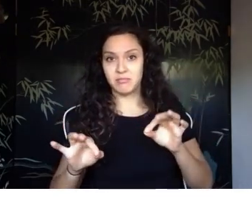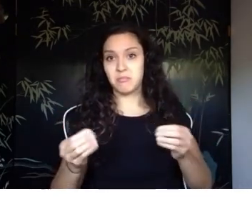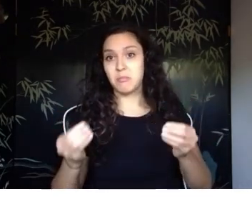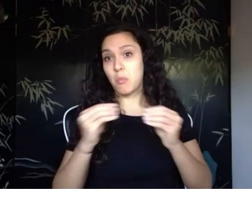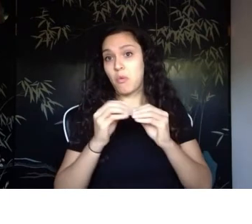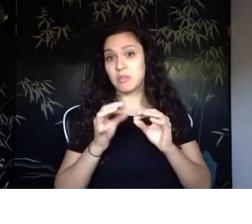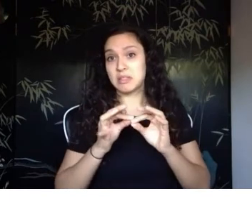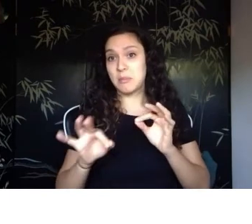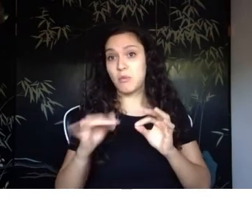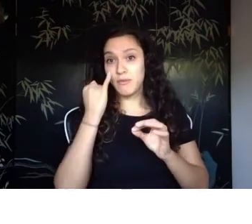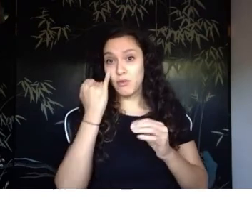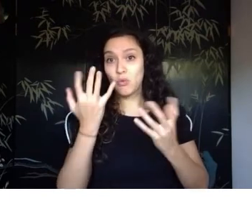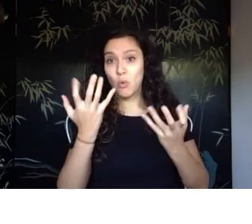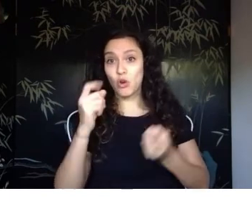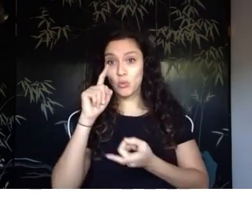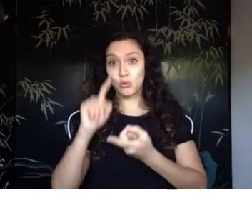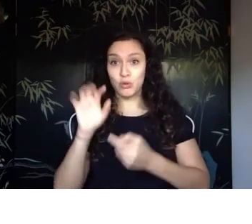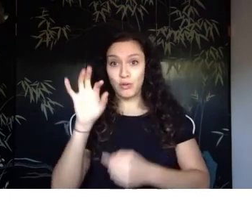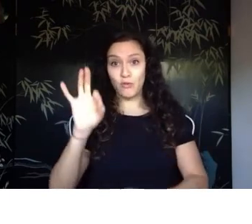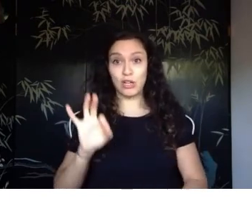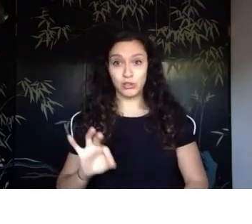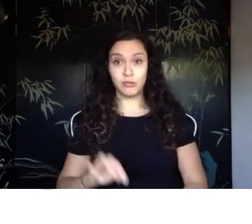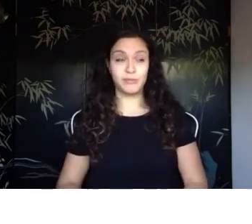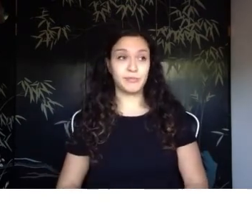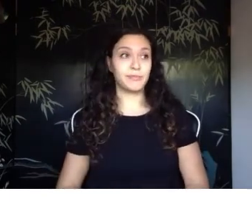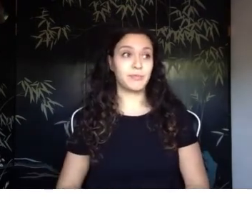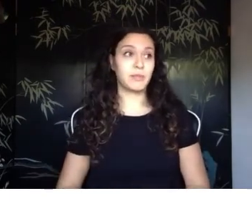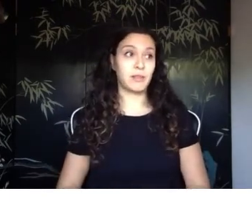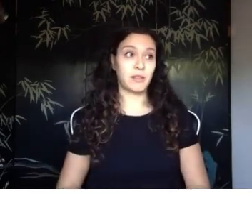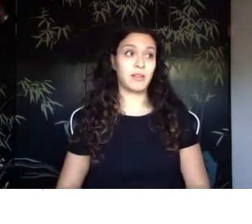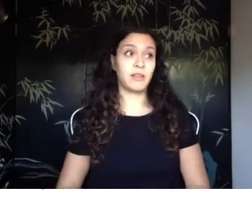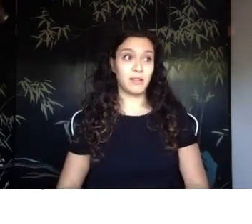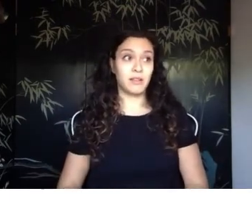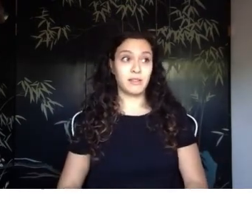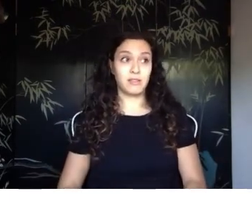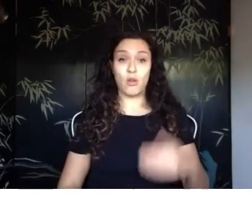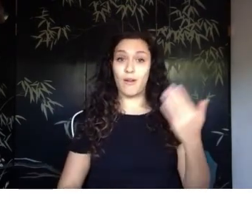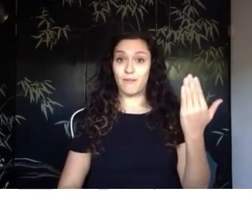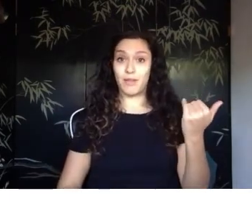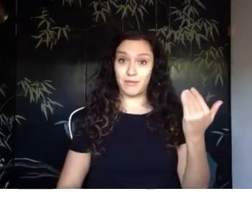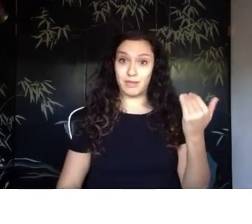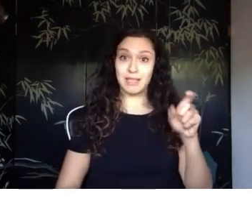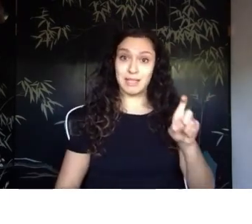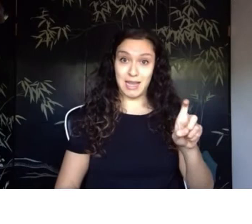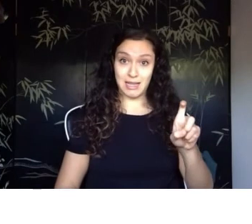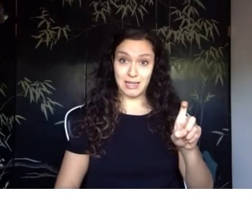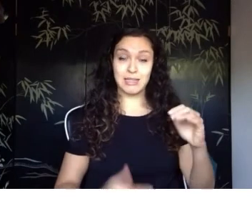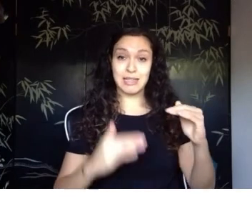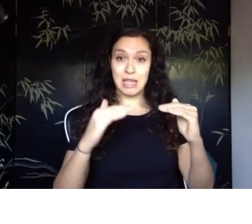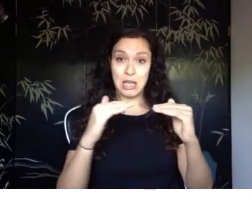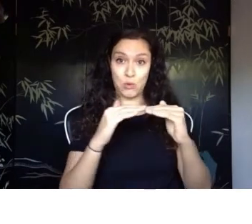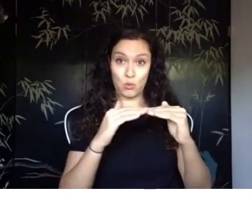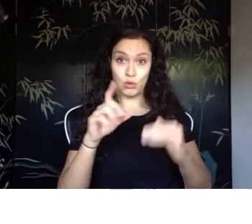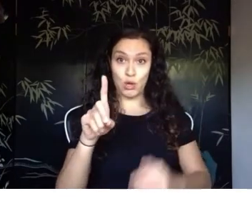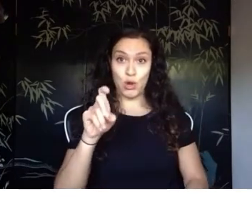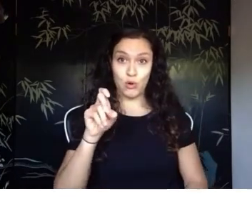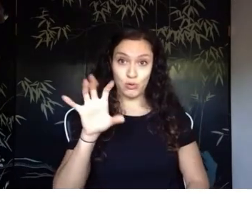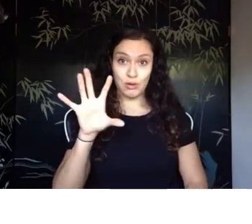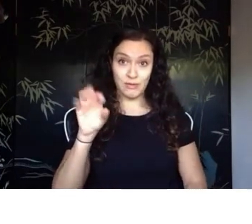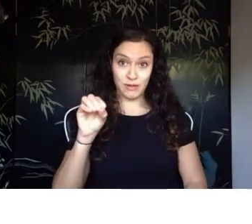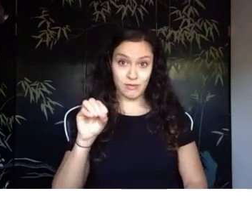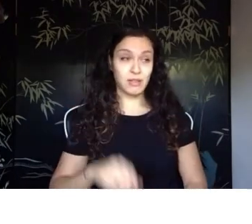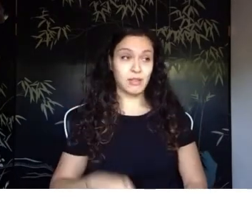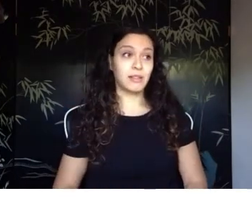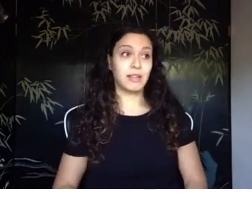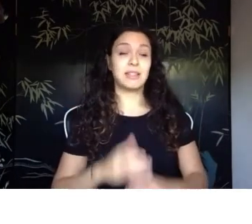simplify first, that can make the problem be a bit simpler if you want. All right, so 15x, you'll